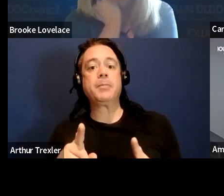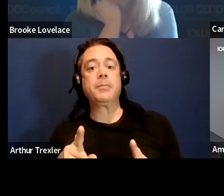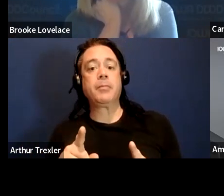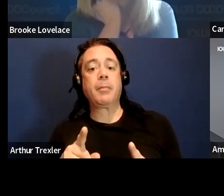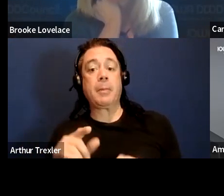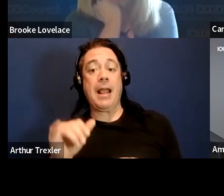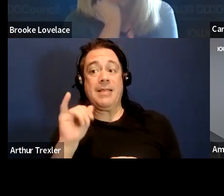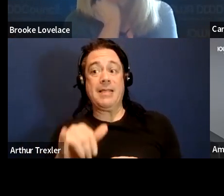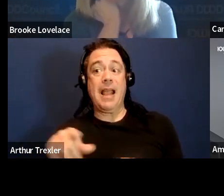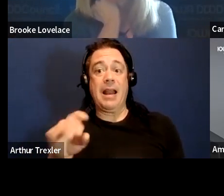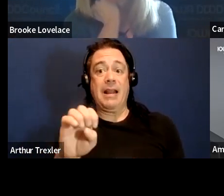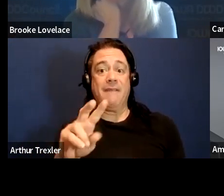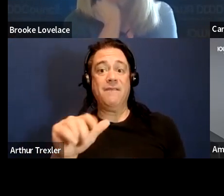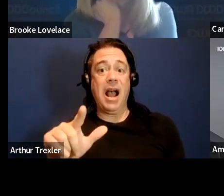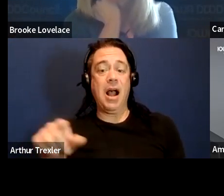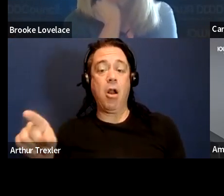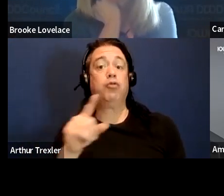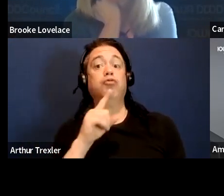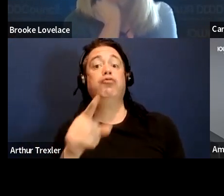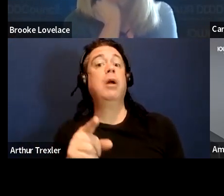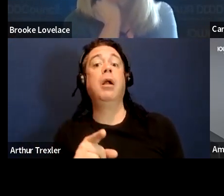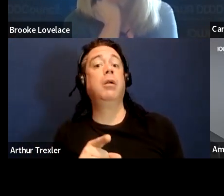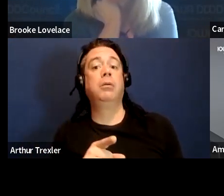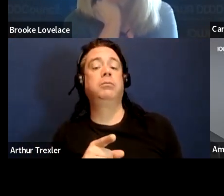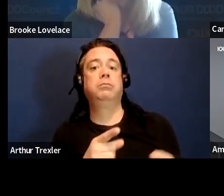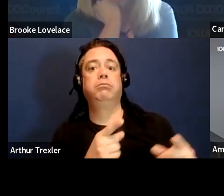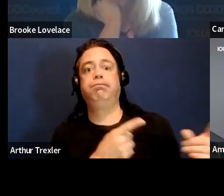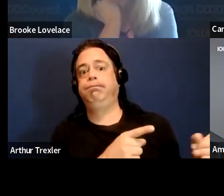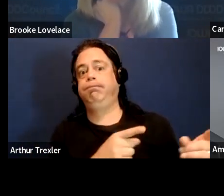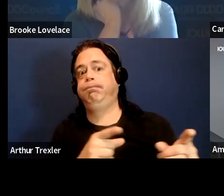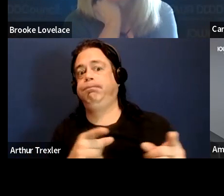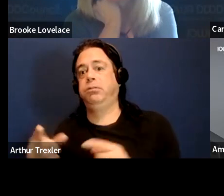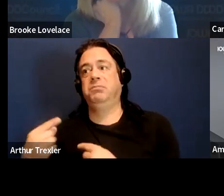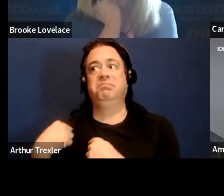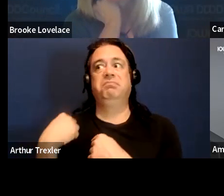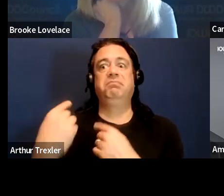that evaluation really happened over the last year.